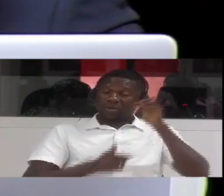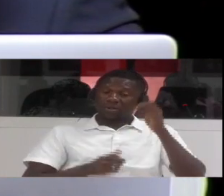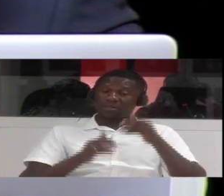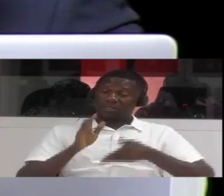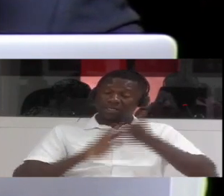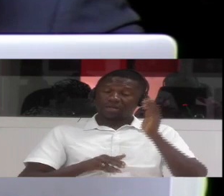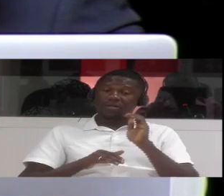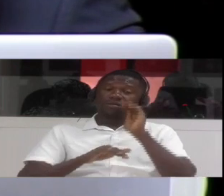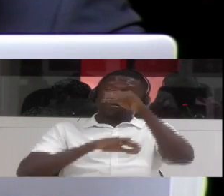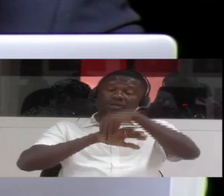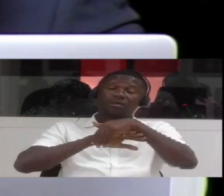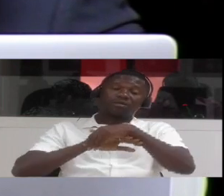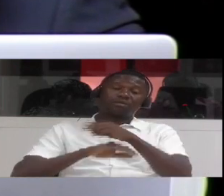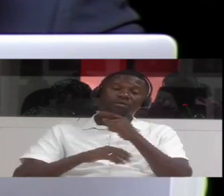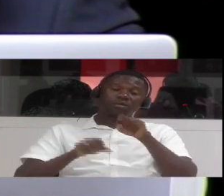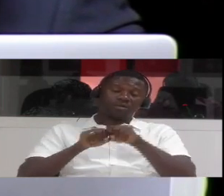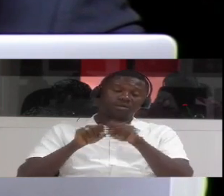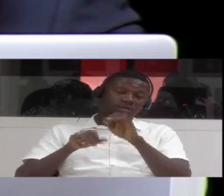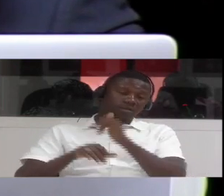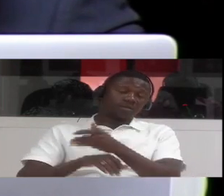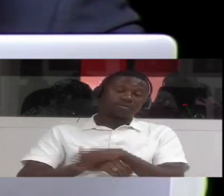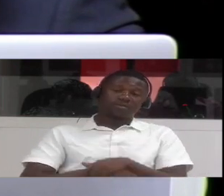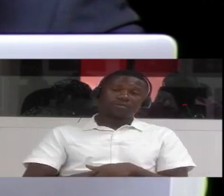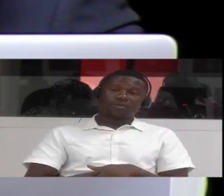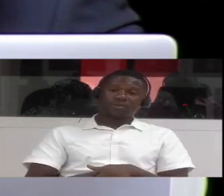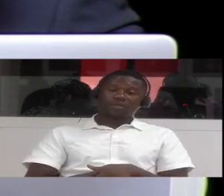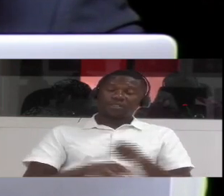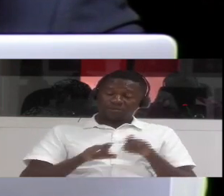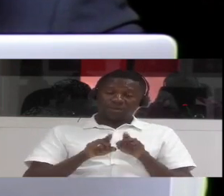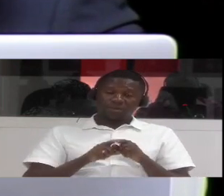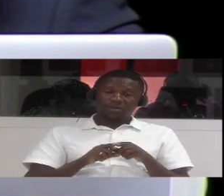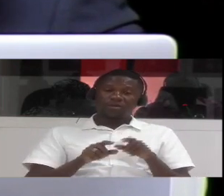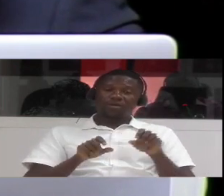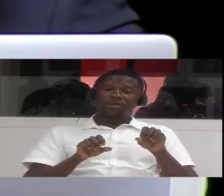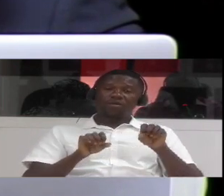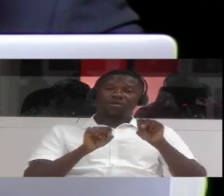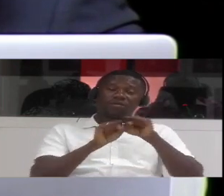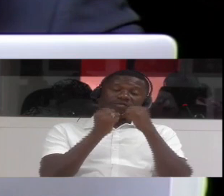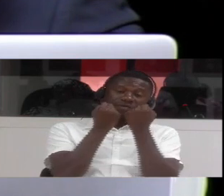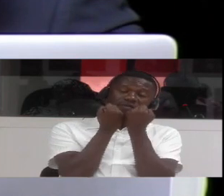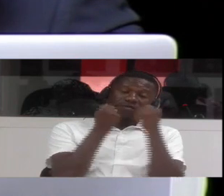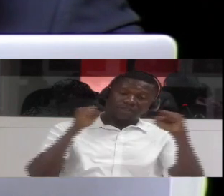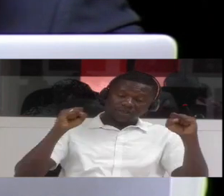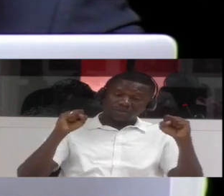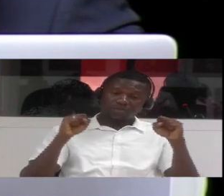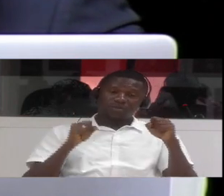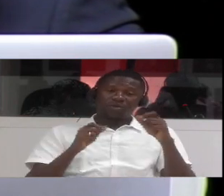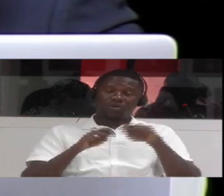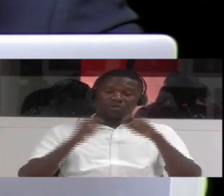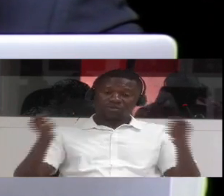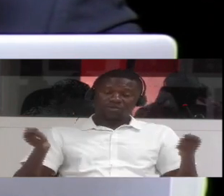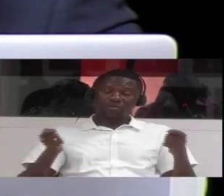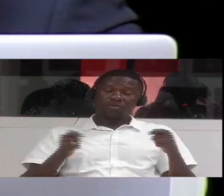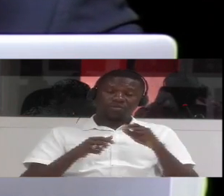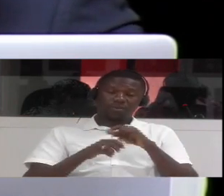It seems like Freedom newspaper was the nemesis of JAMMEH outside, as